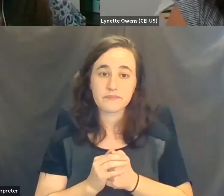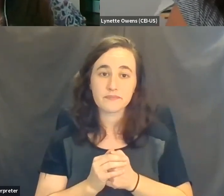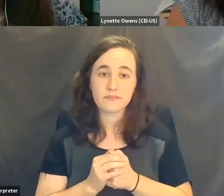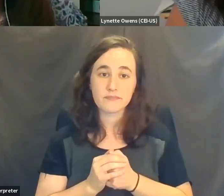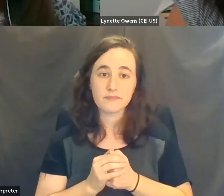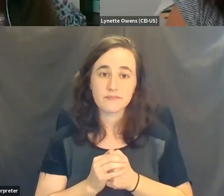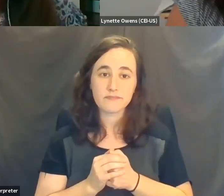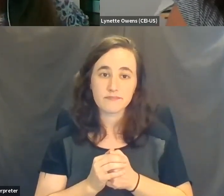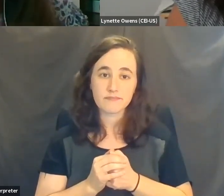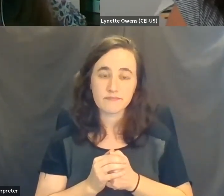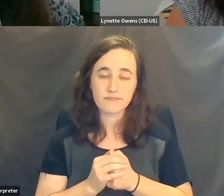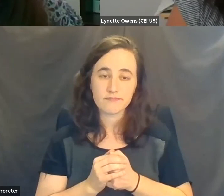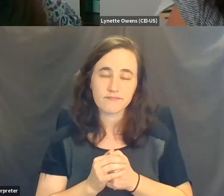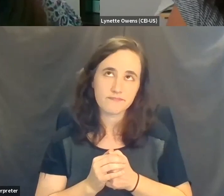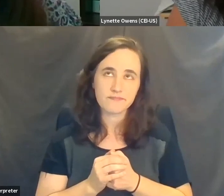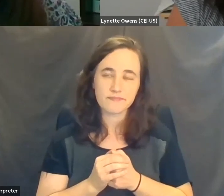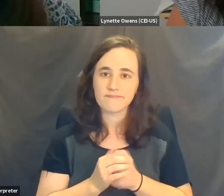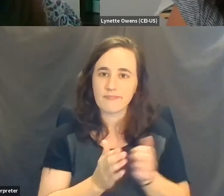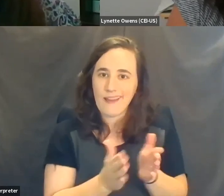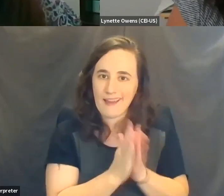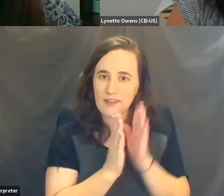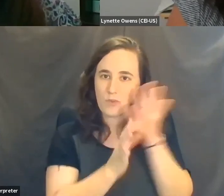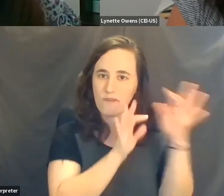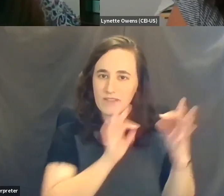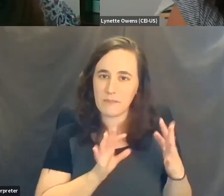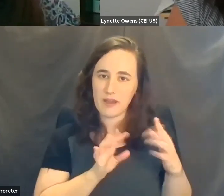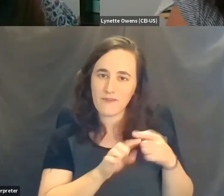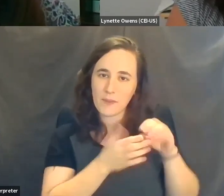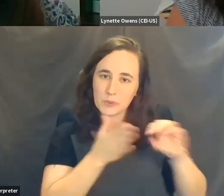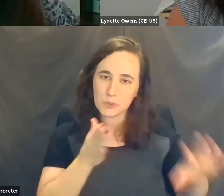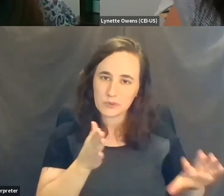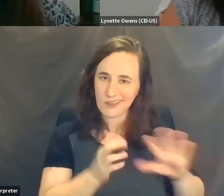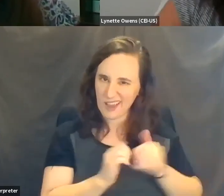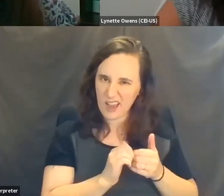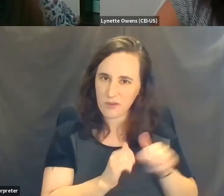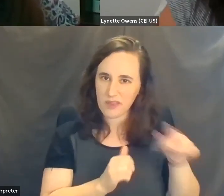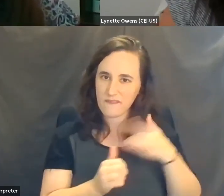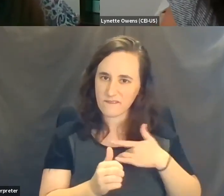solicit or get feedback from students about how it's going and,